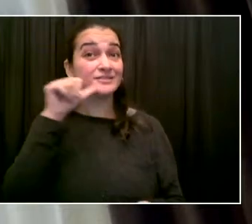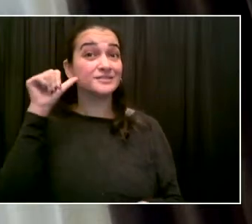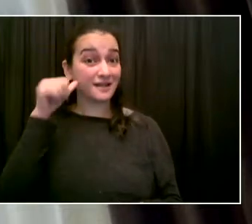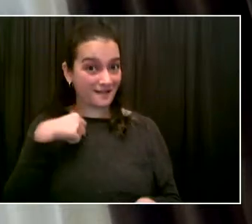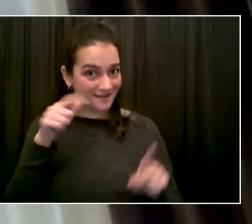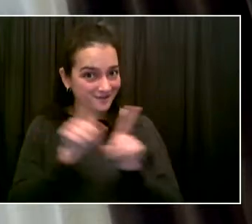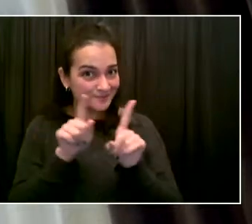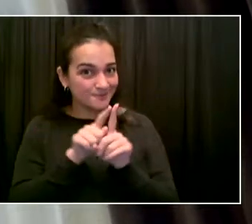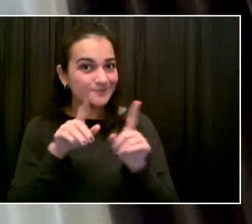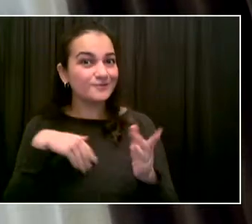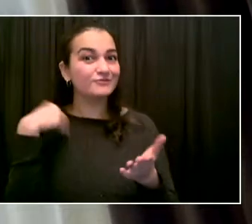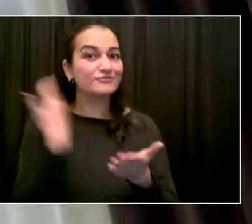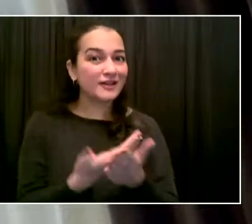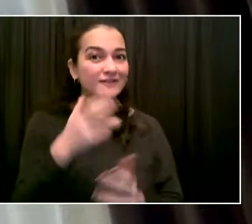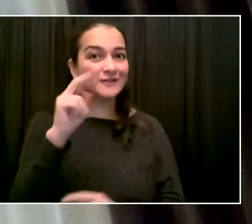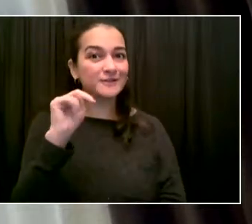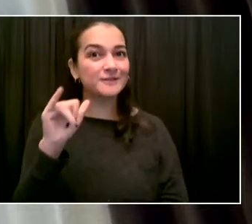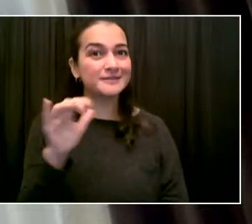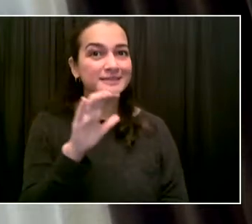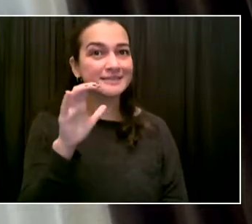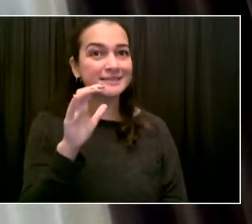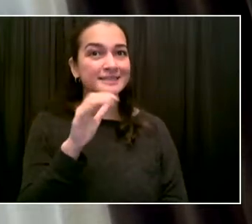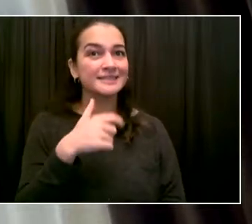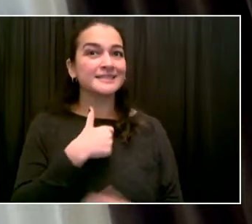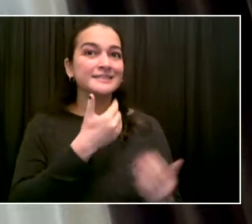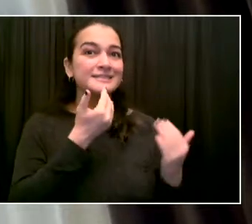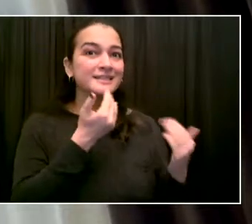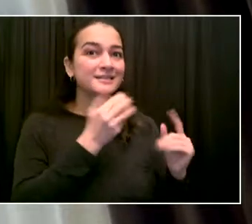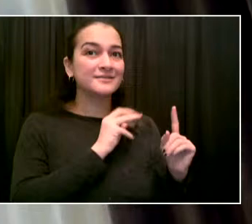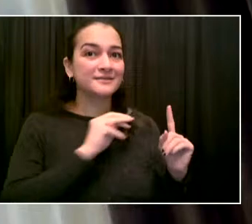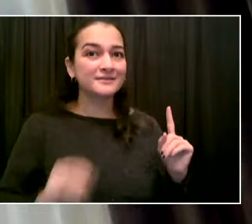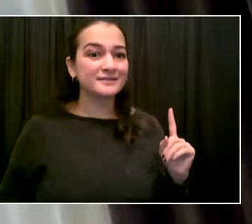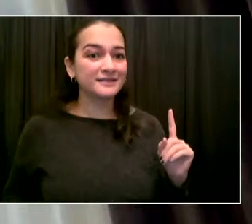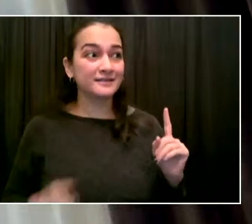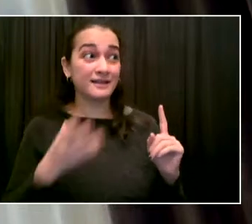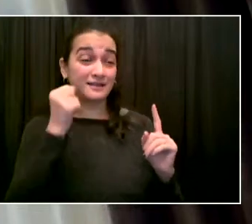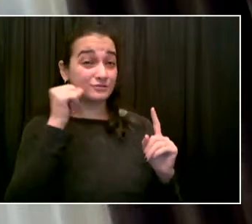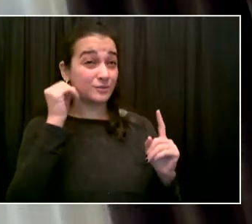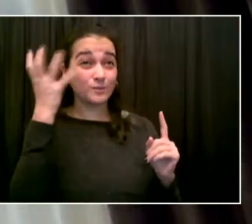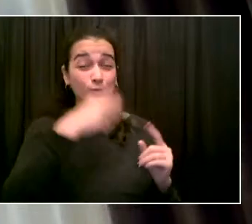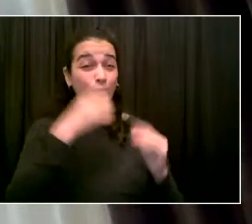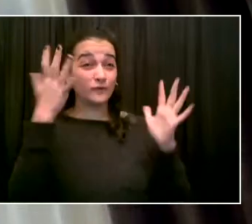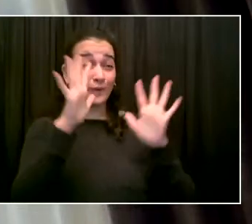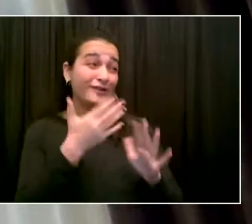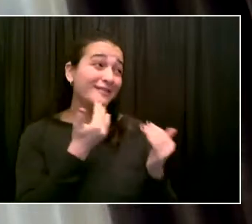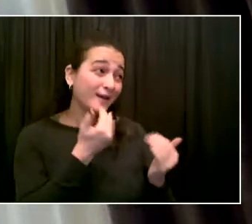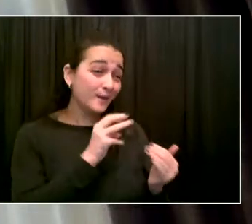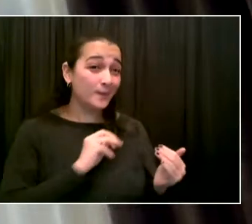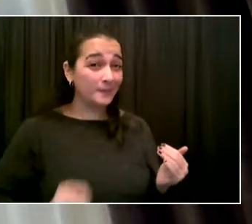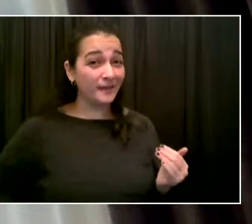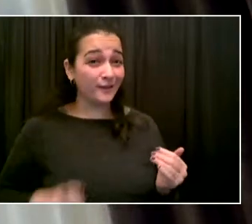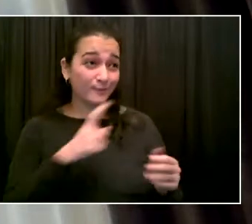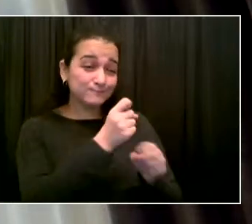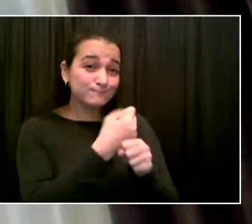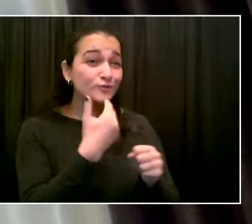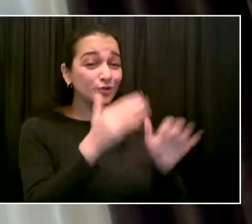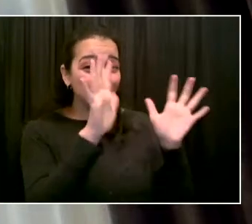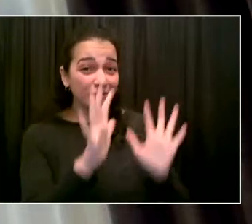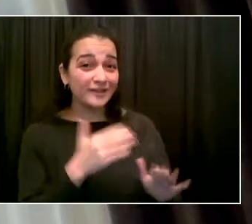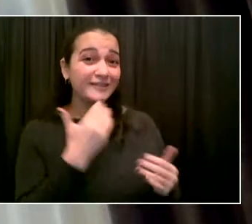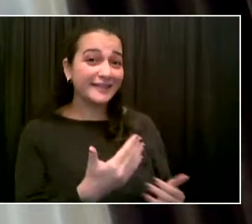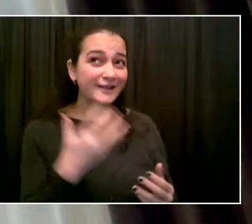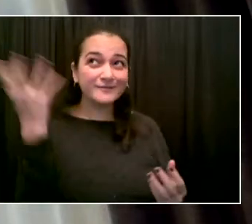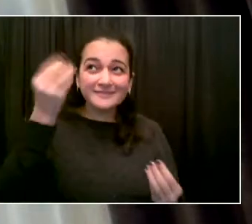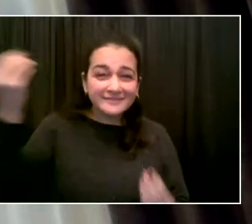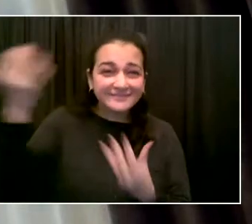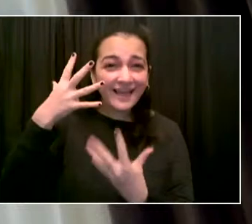it in the cityscape in bright blue skies and sunshine was certainly a spectacle after such a long time. But the